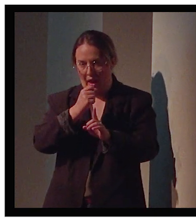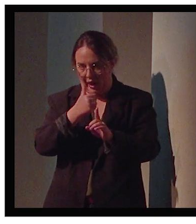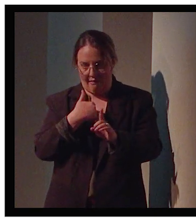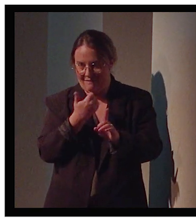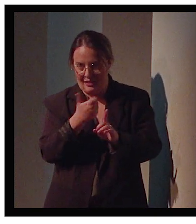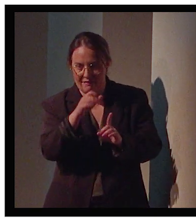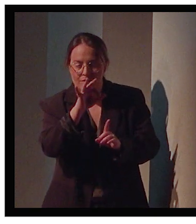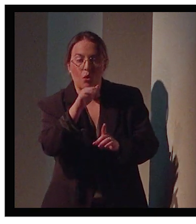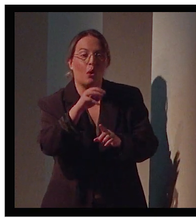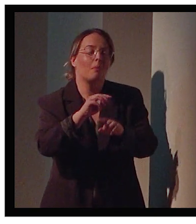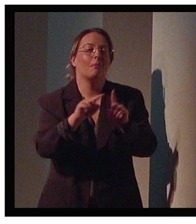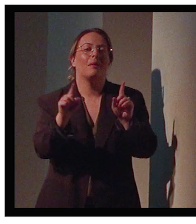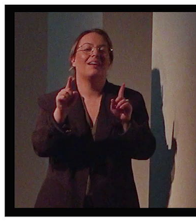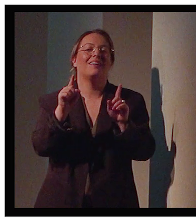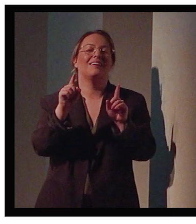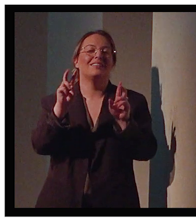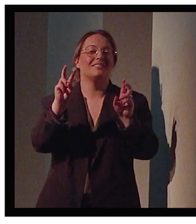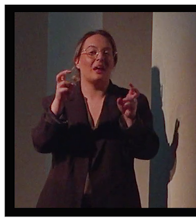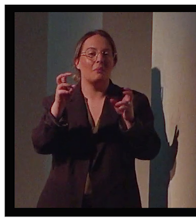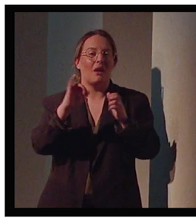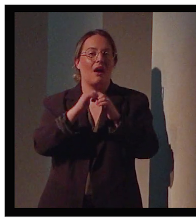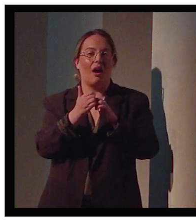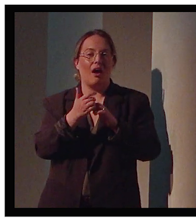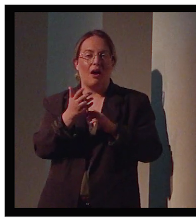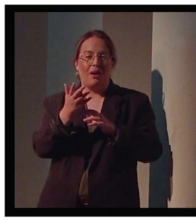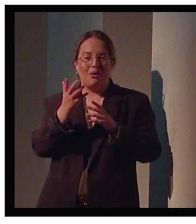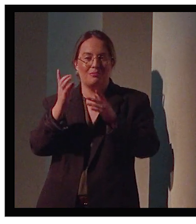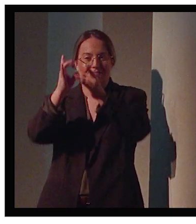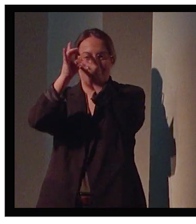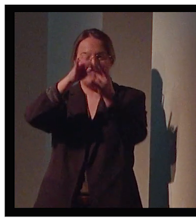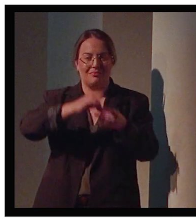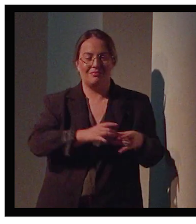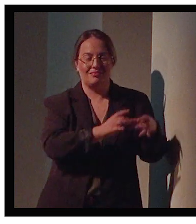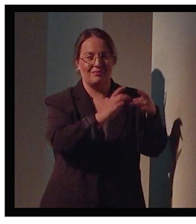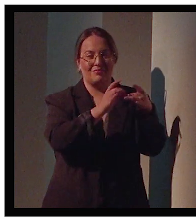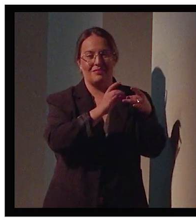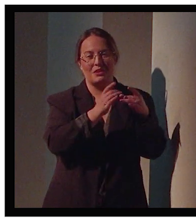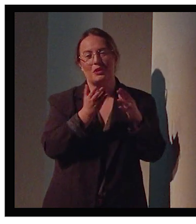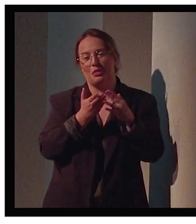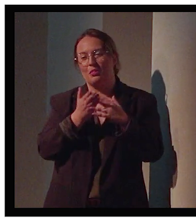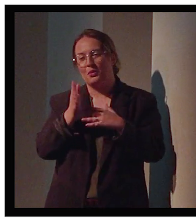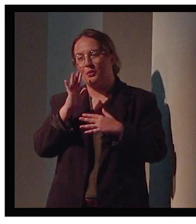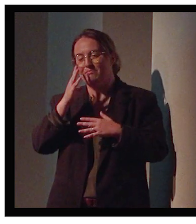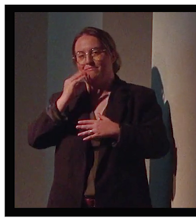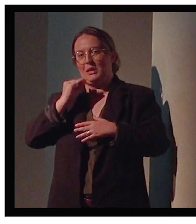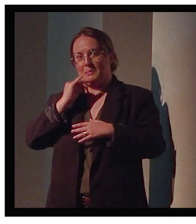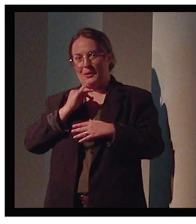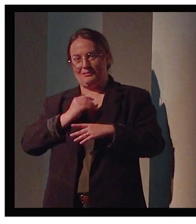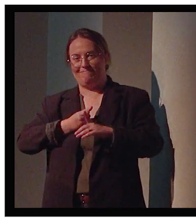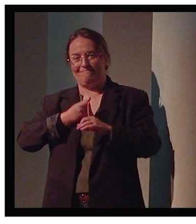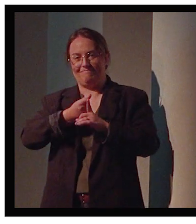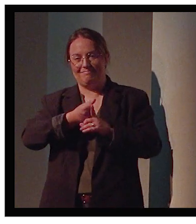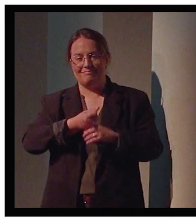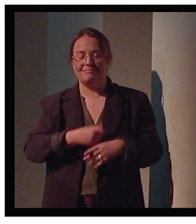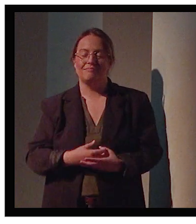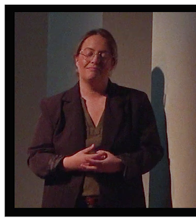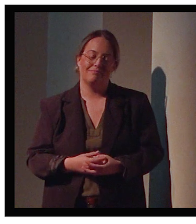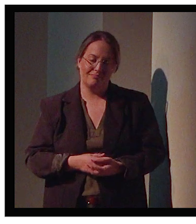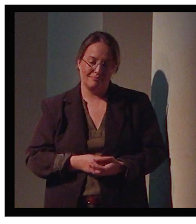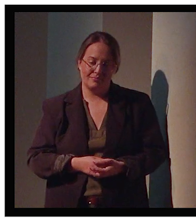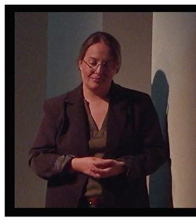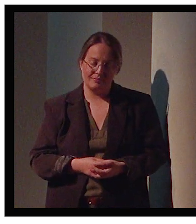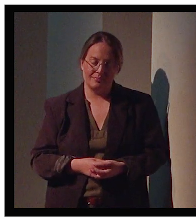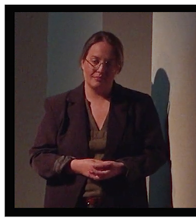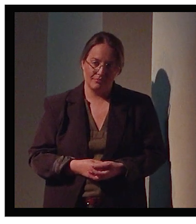form, but the subject comes together across the entire composition. Areas of unpainted canvas visible beneath the